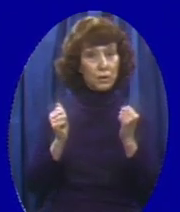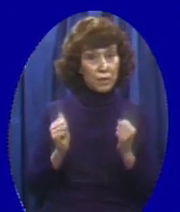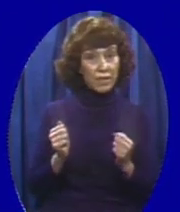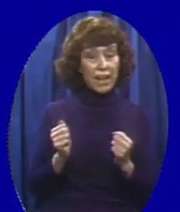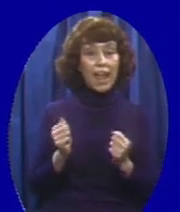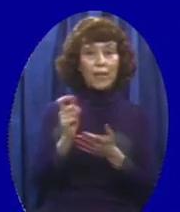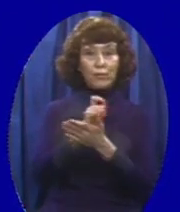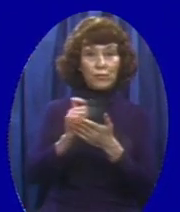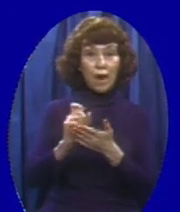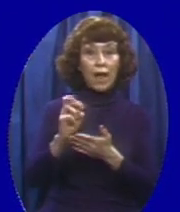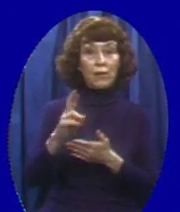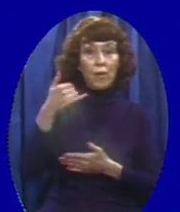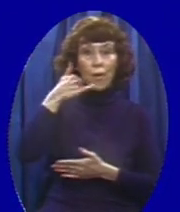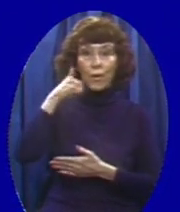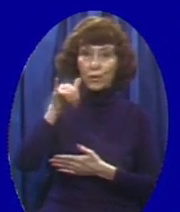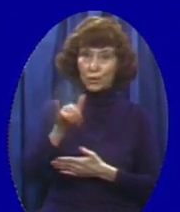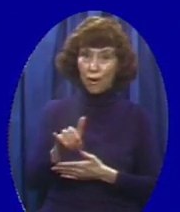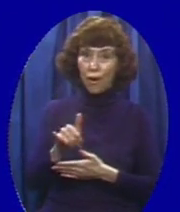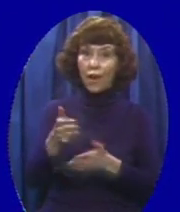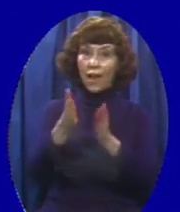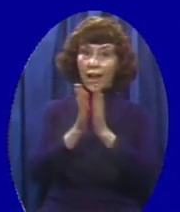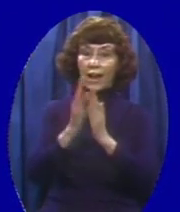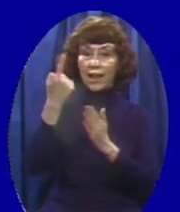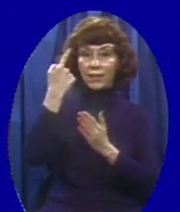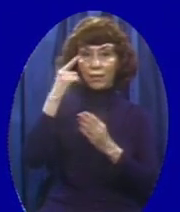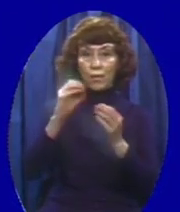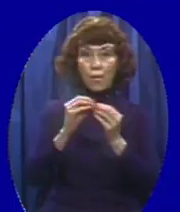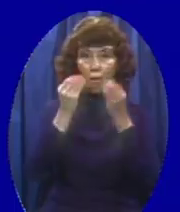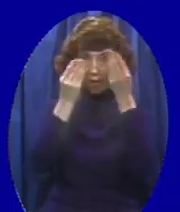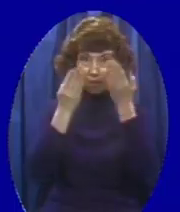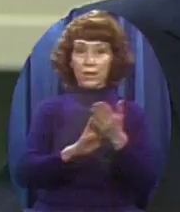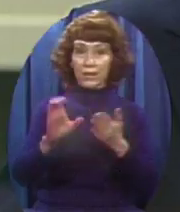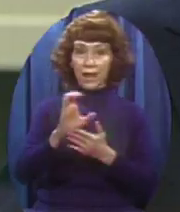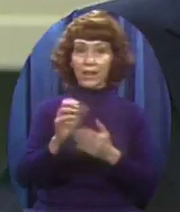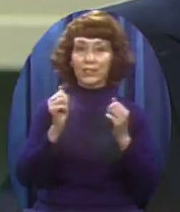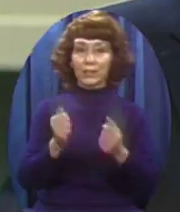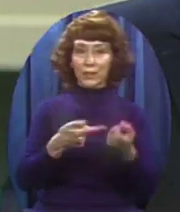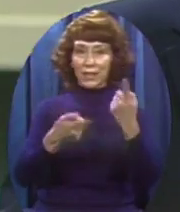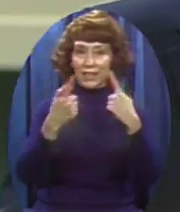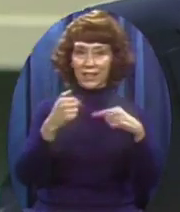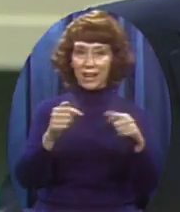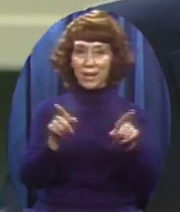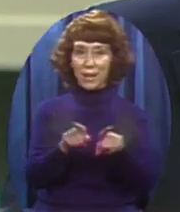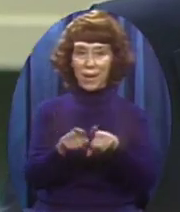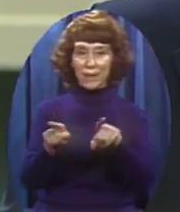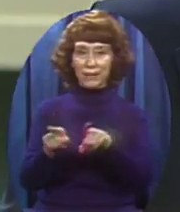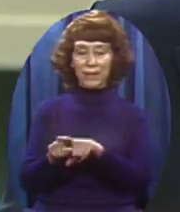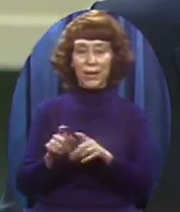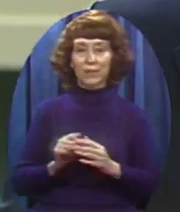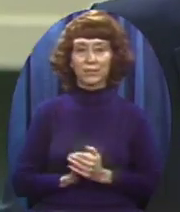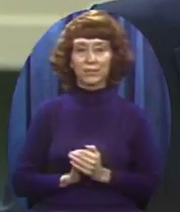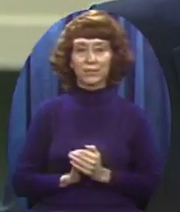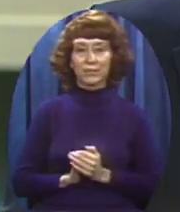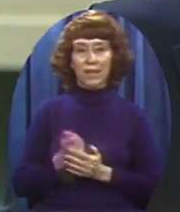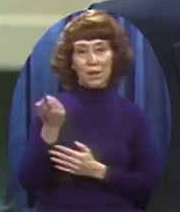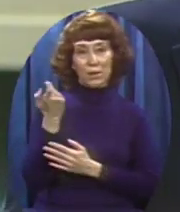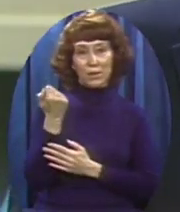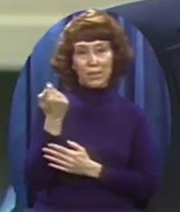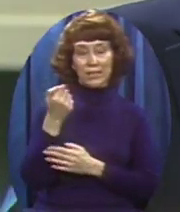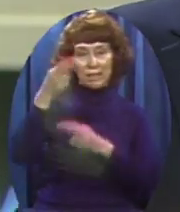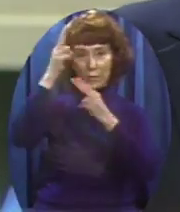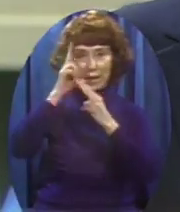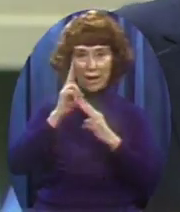fastest growing such Christian school system in the world, as far as we know. We recently honored here at Thomas Road